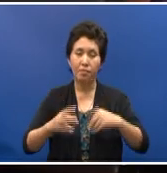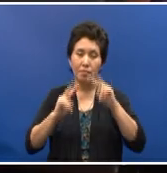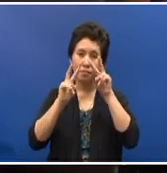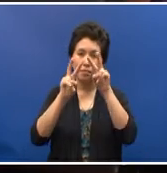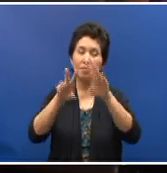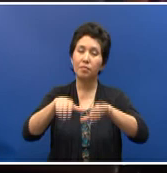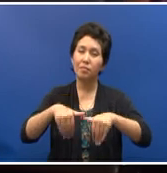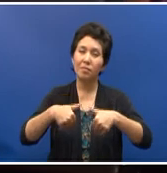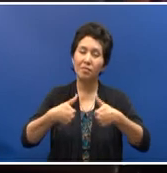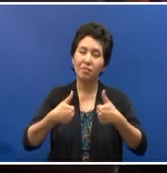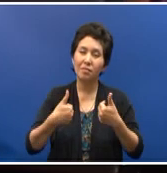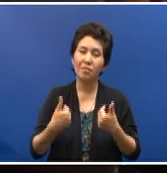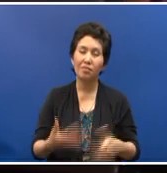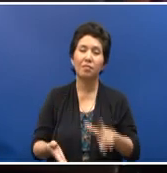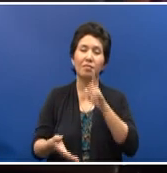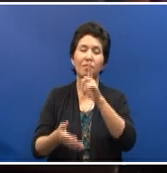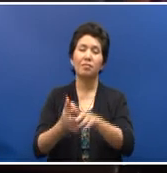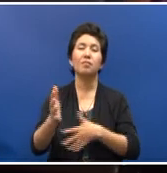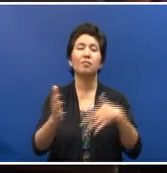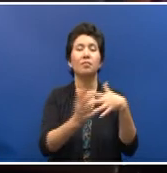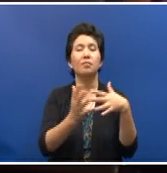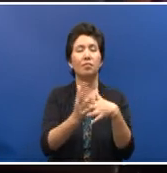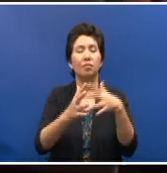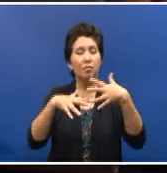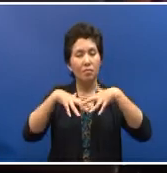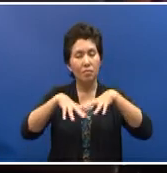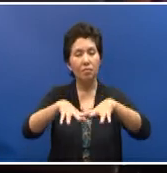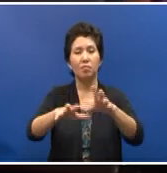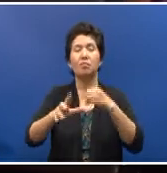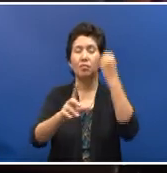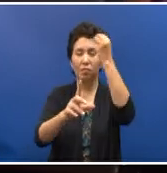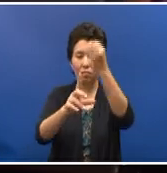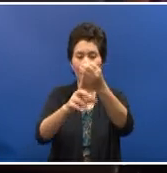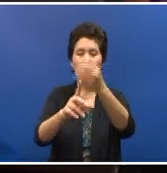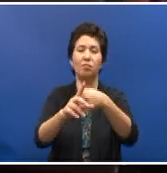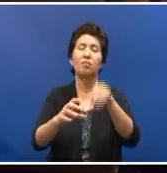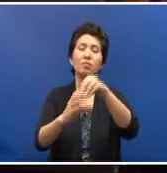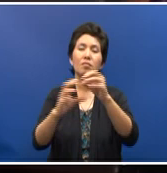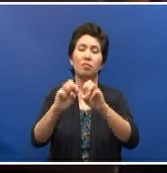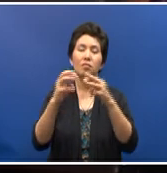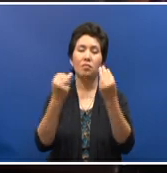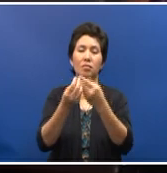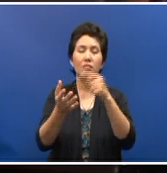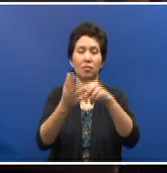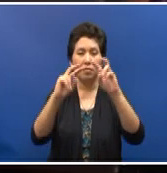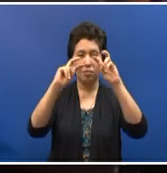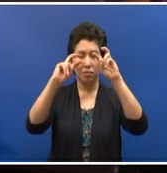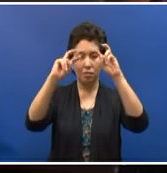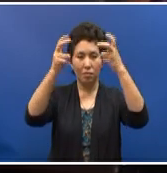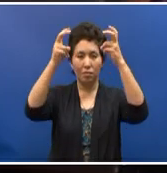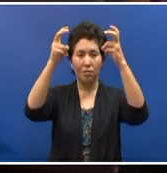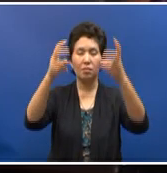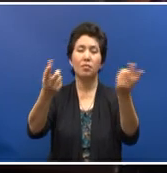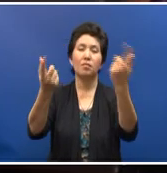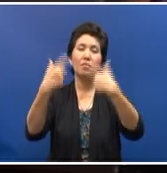far does social stratifications influence our roles in society. This topic attempts